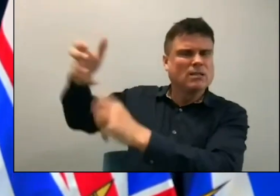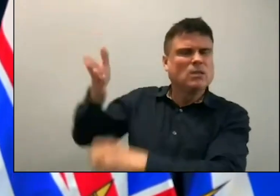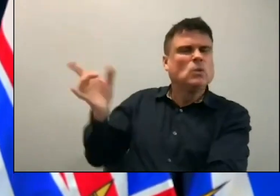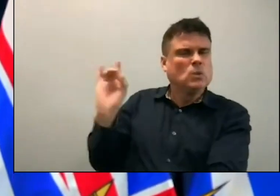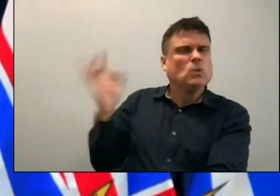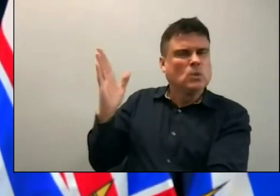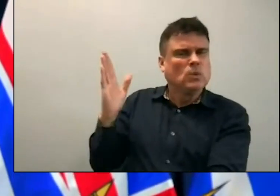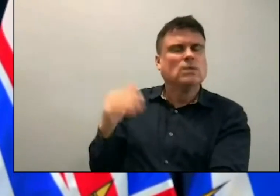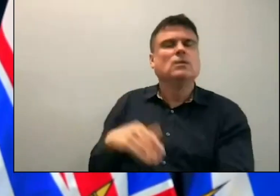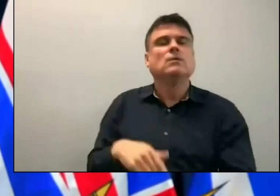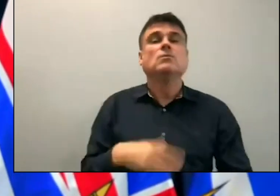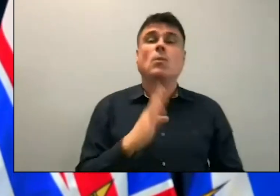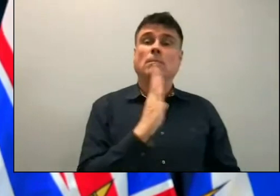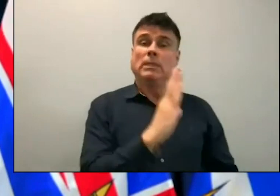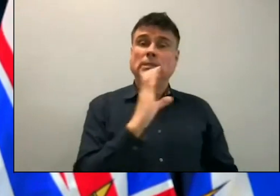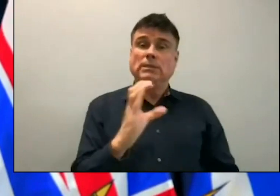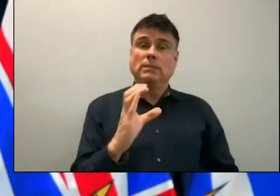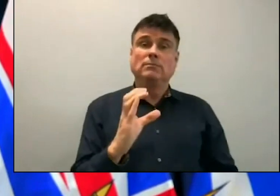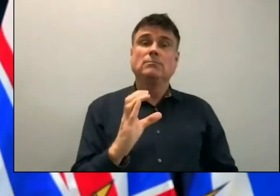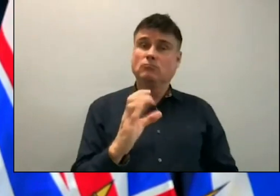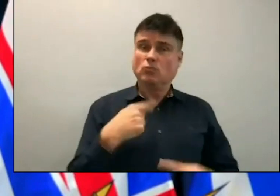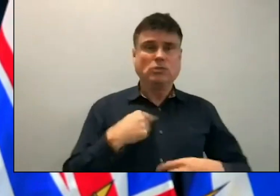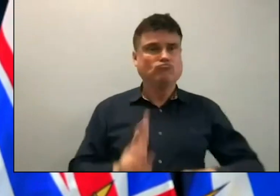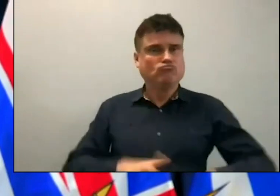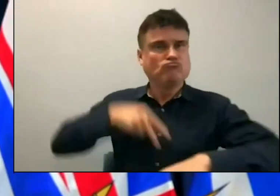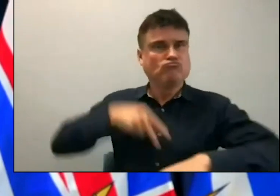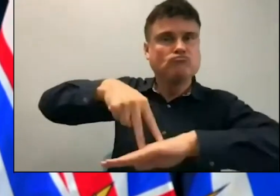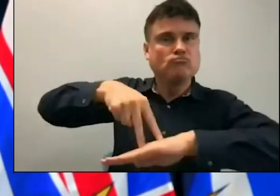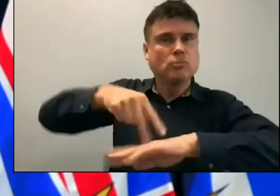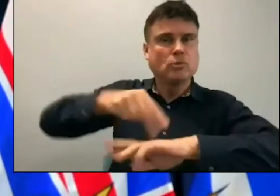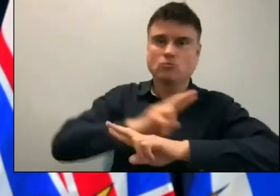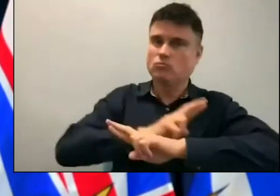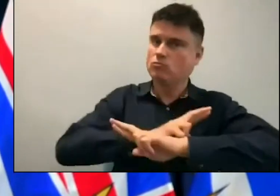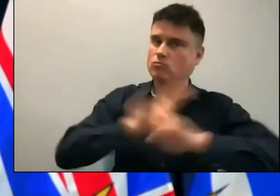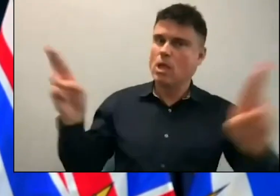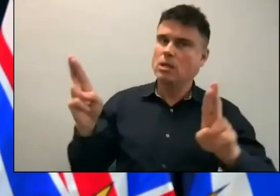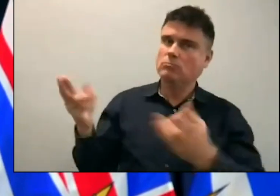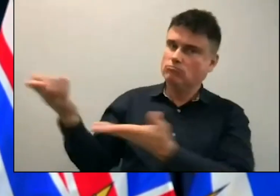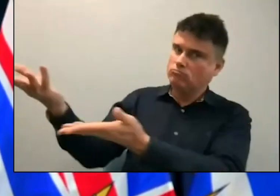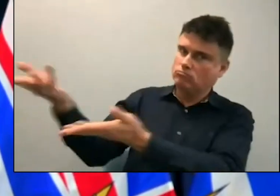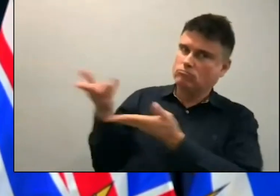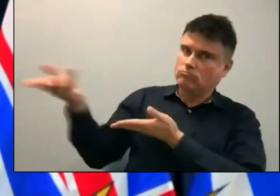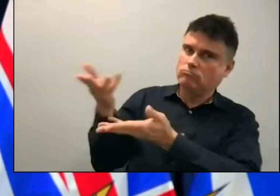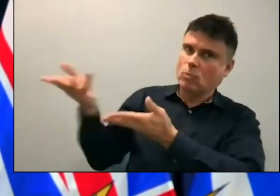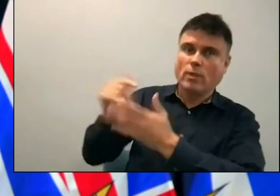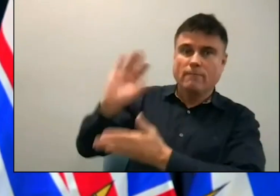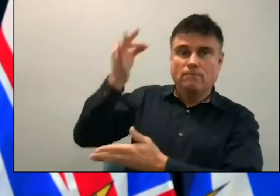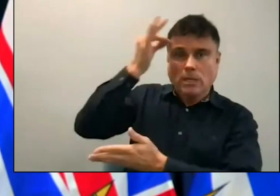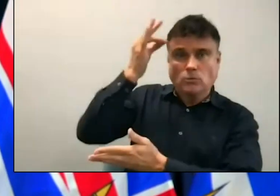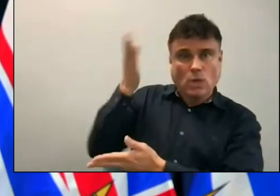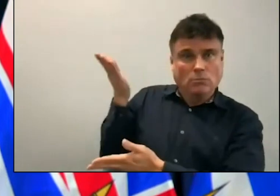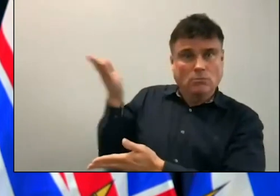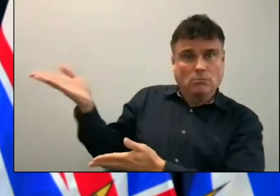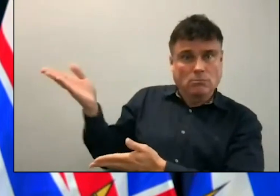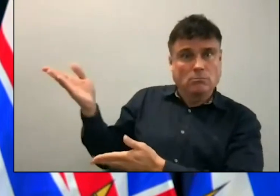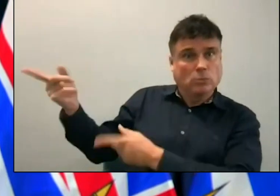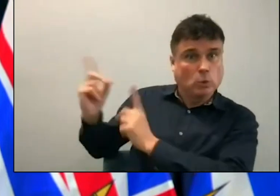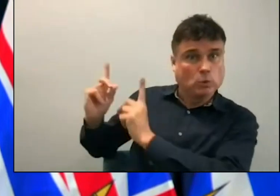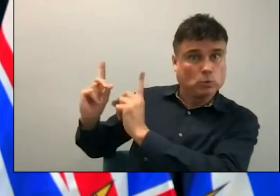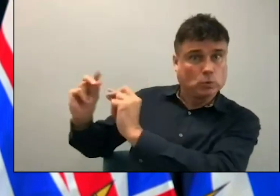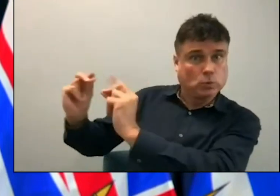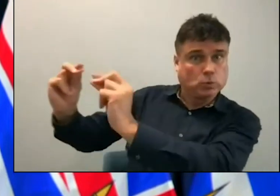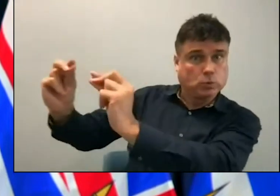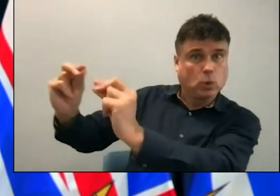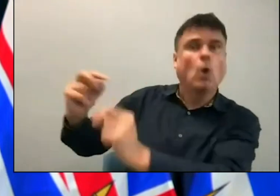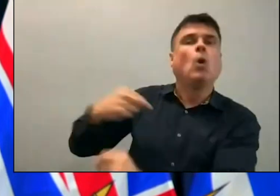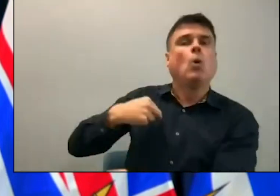So British Columbia stands ready, and we have been engaging with the federal government to ensure that as they bring forward their